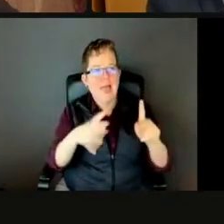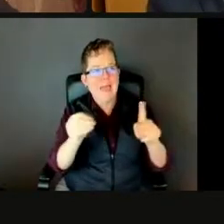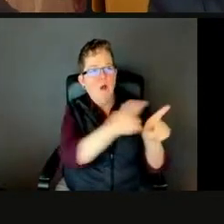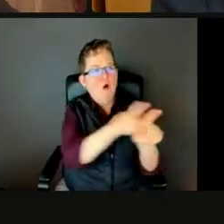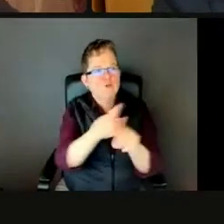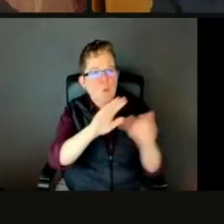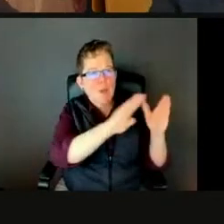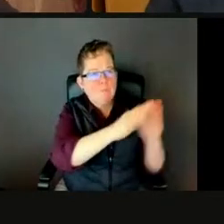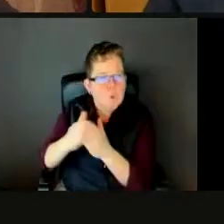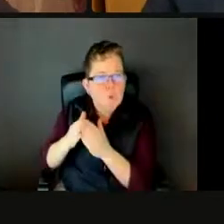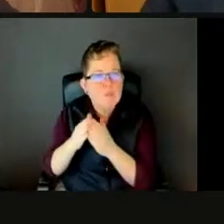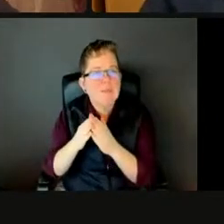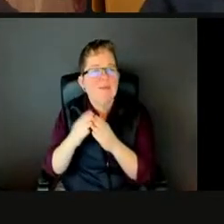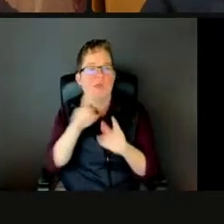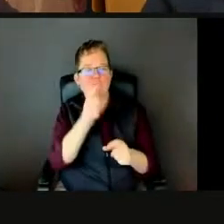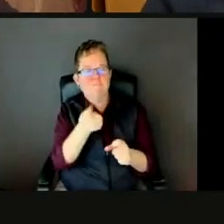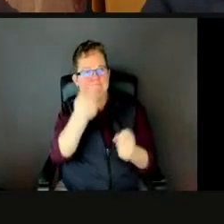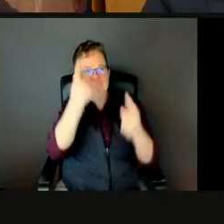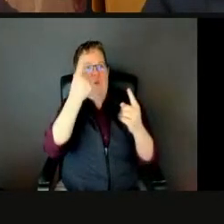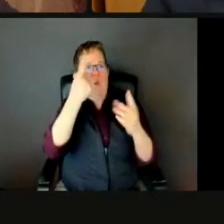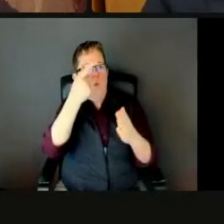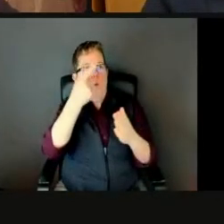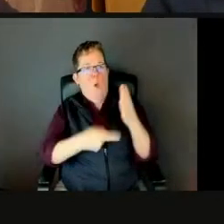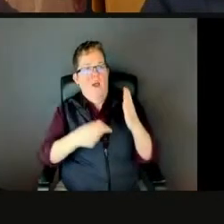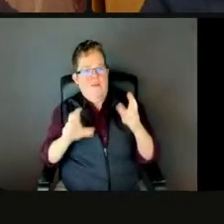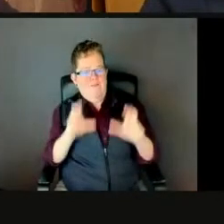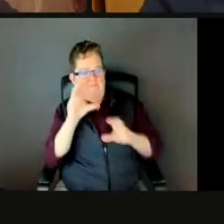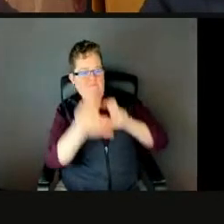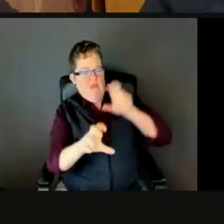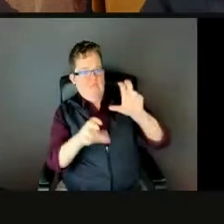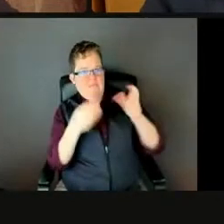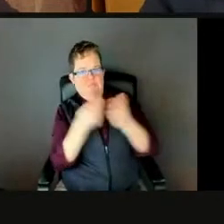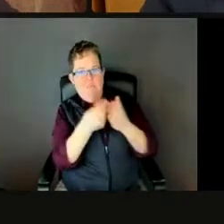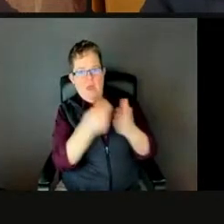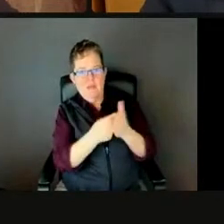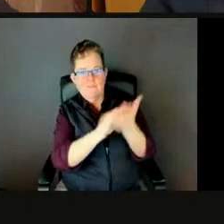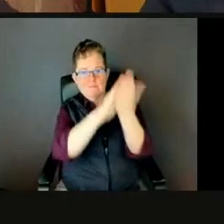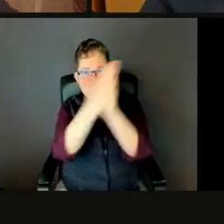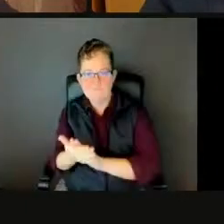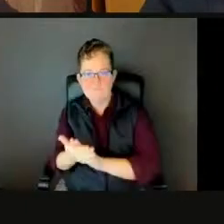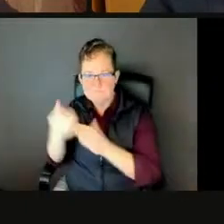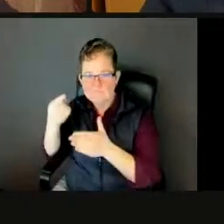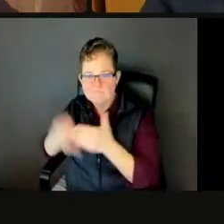they know really what they're getting for their money, for their investment here. And